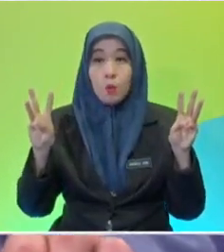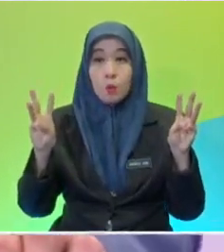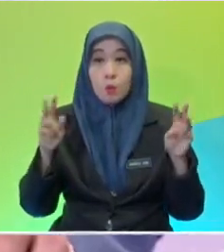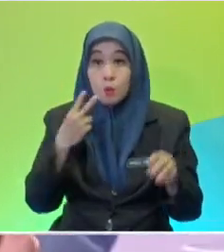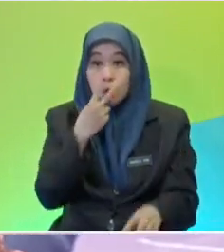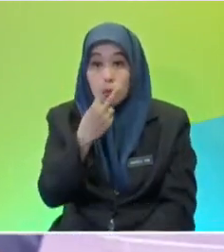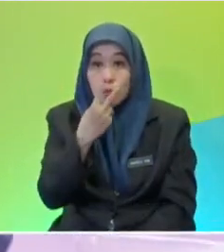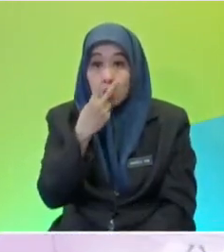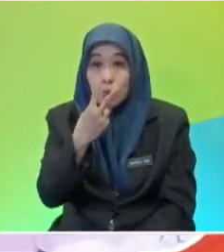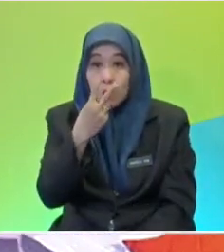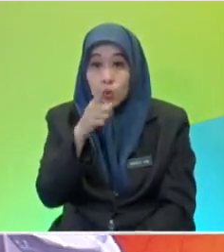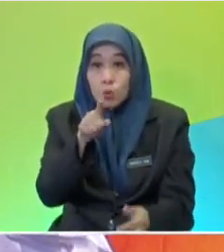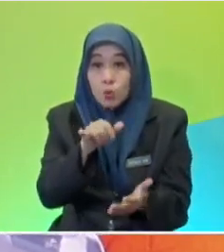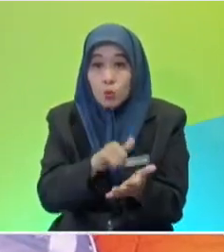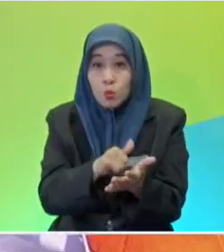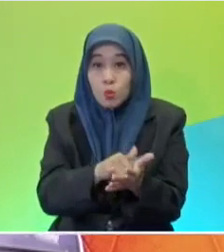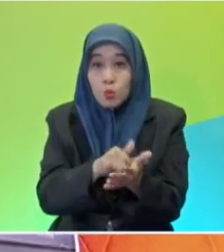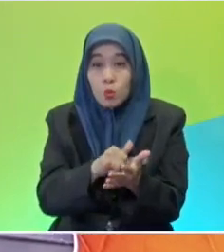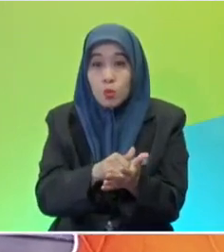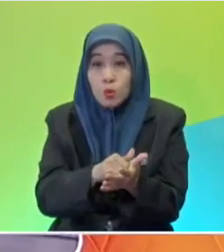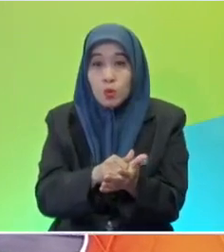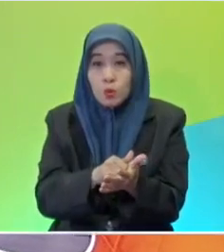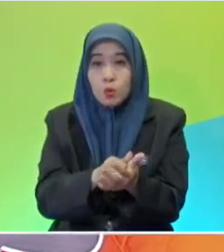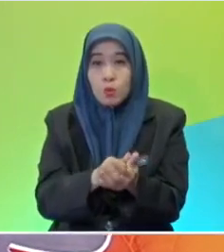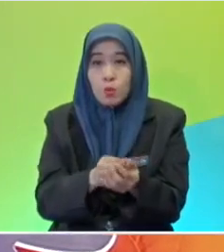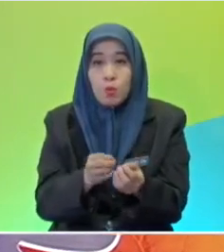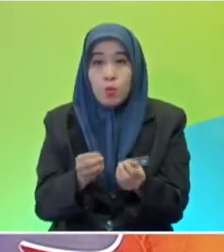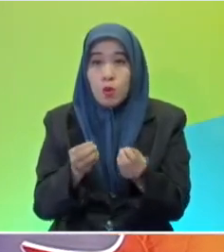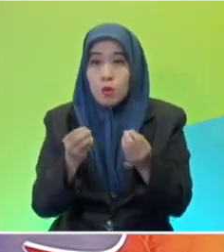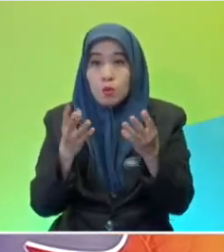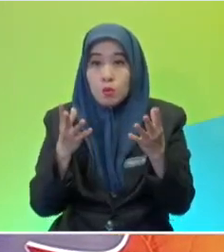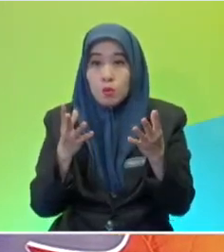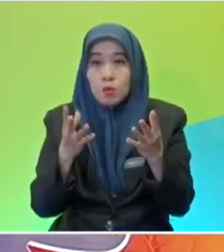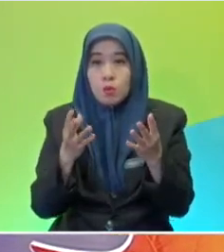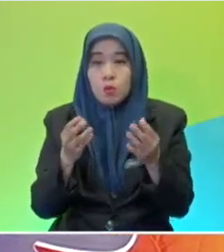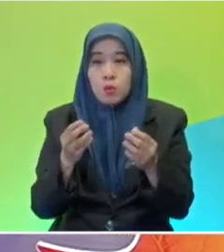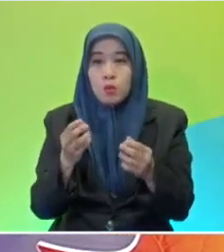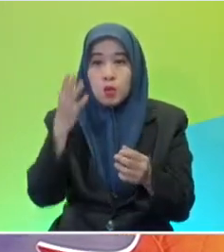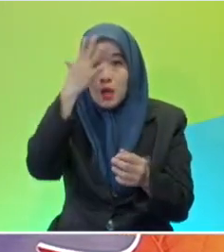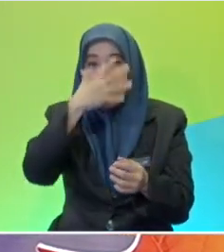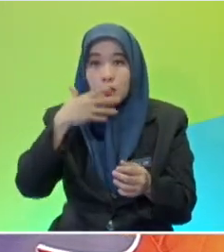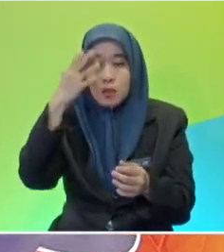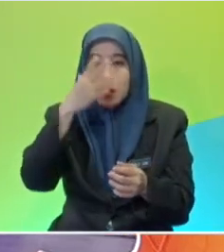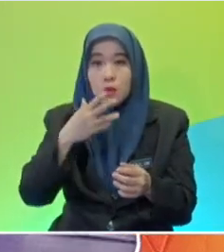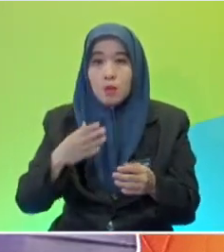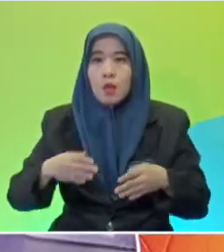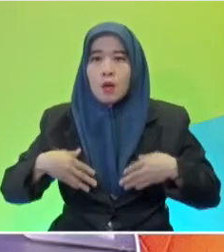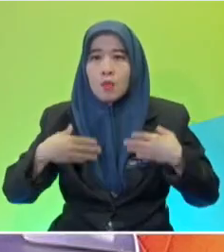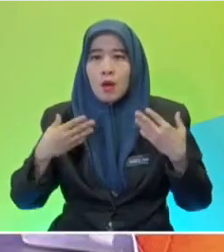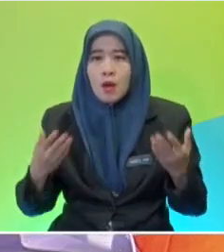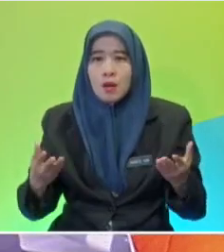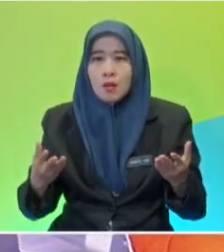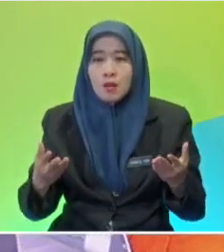Look at that! They are growing so well! How is this possible? It's